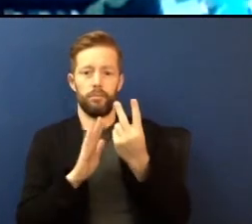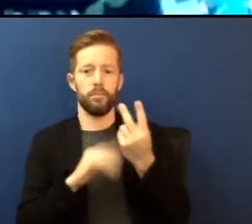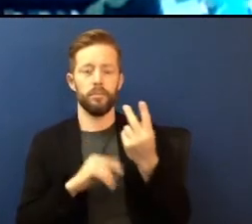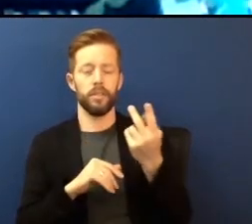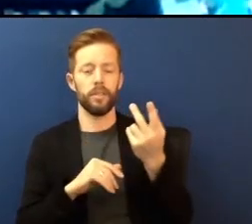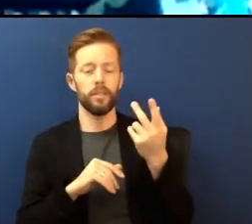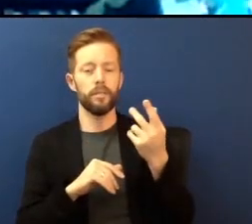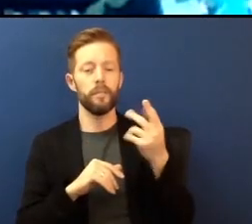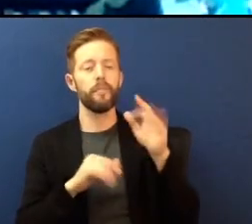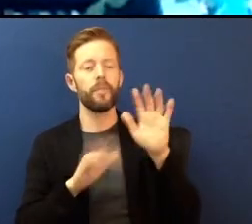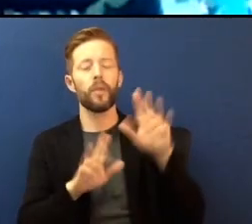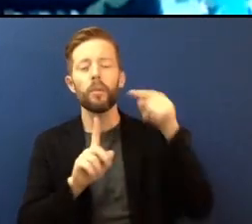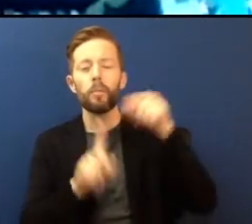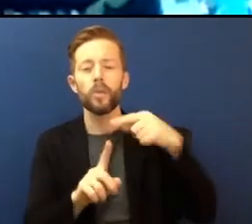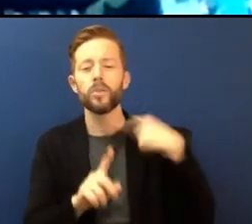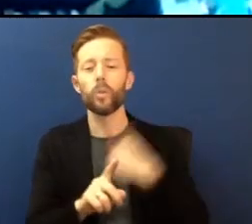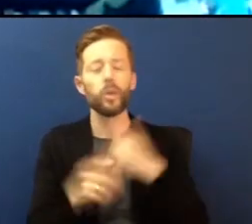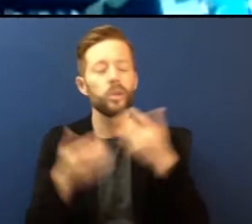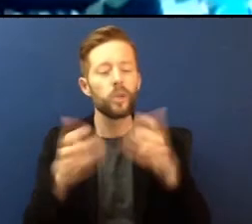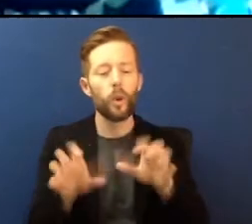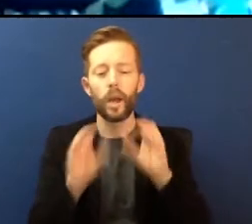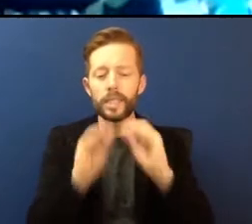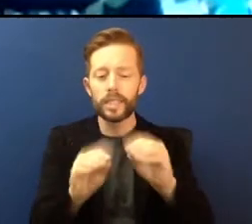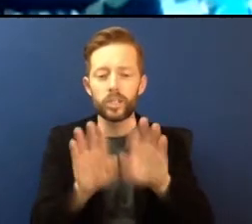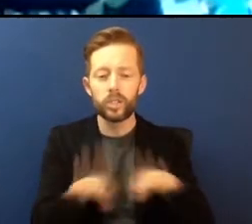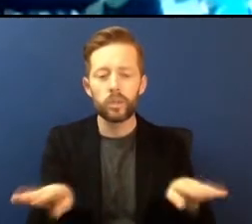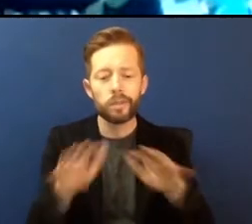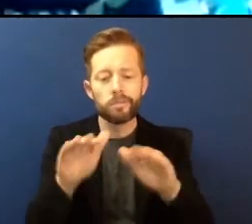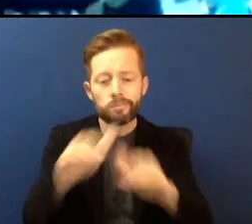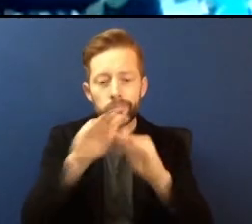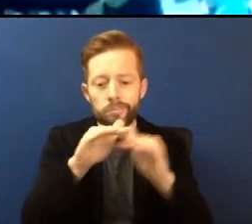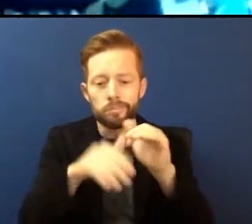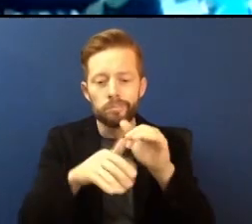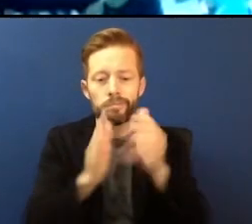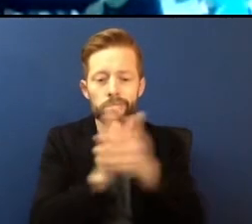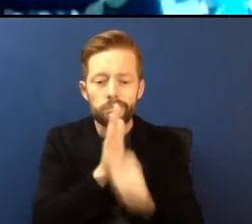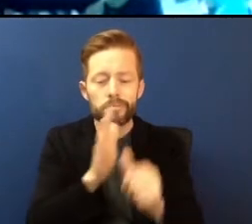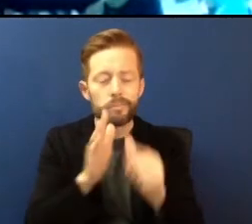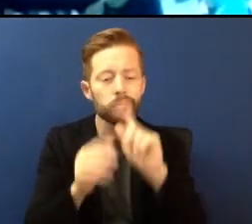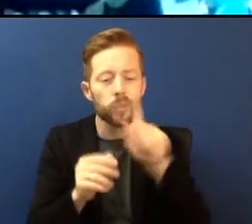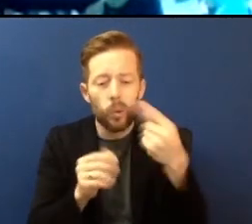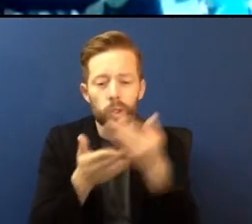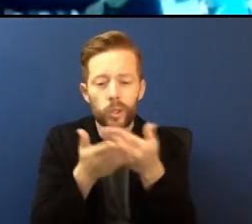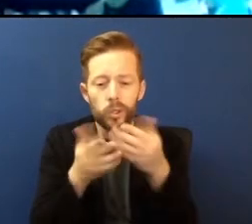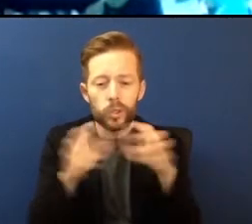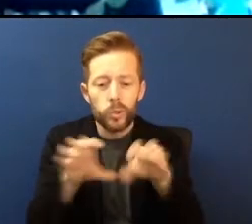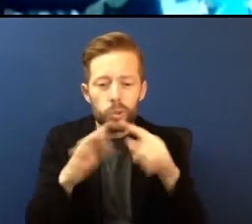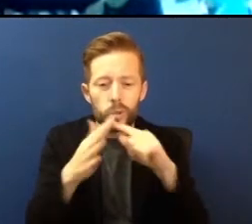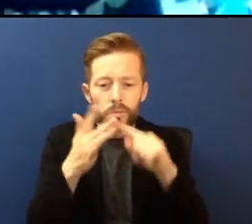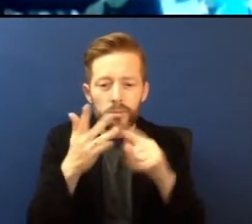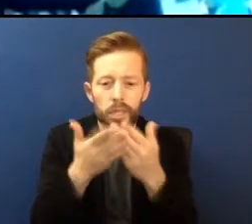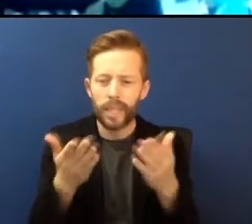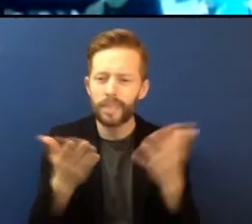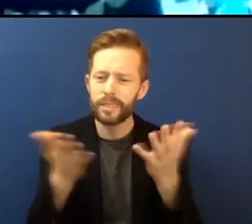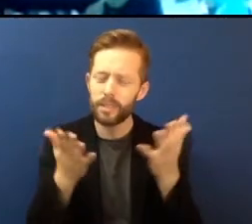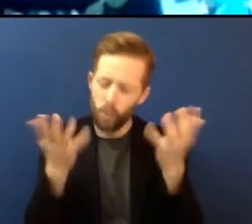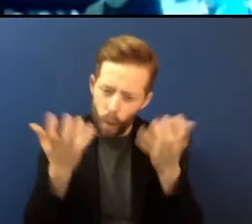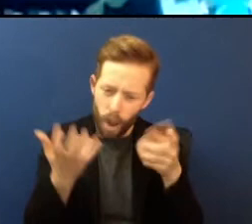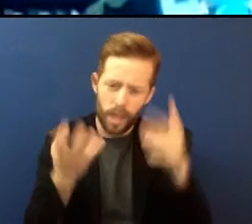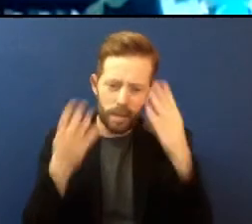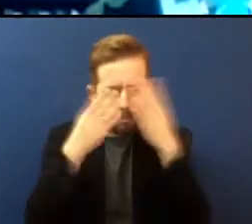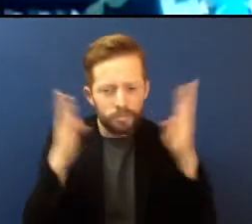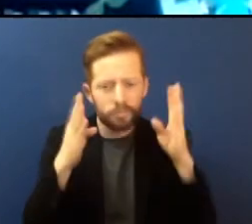stuck in, they only have certain skills and can only do certain things, but rather to get them to be problem solvers